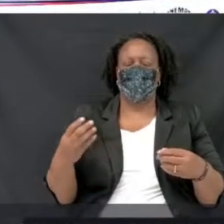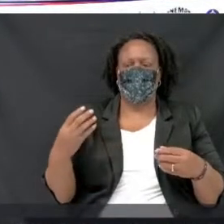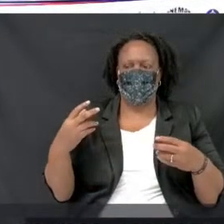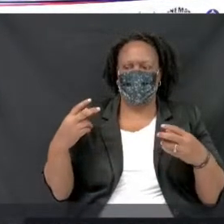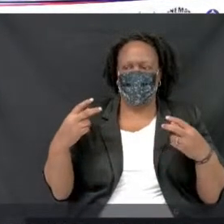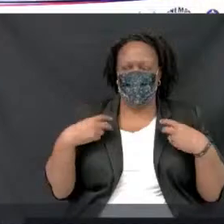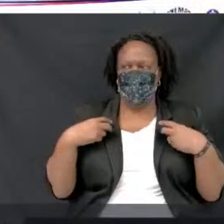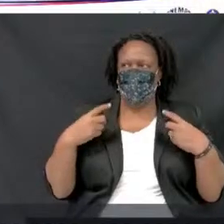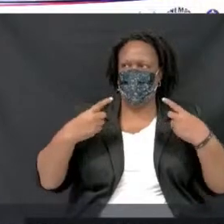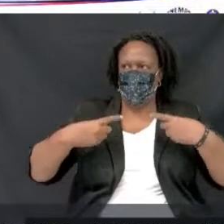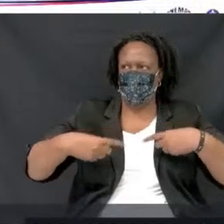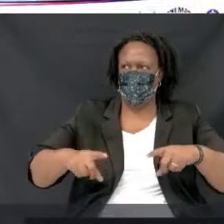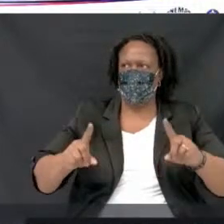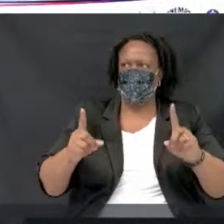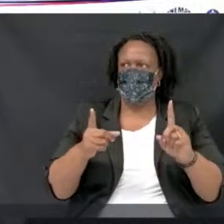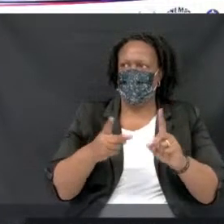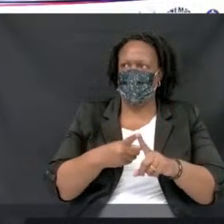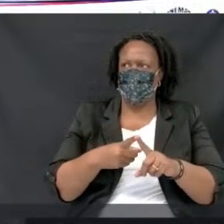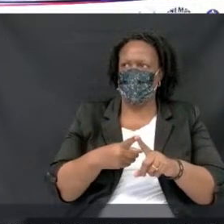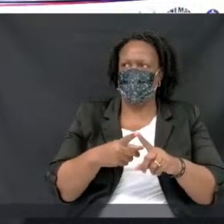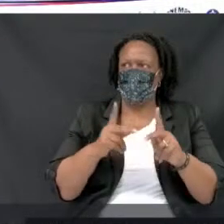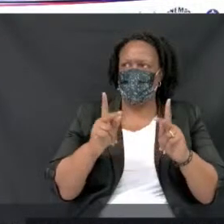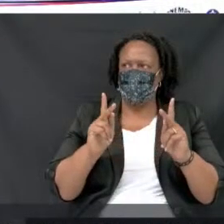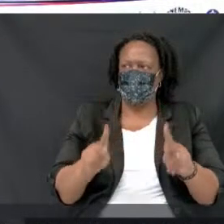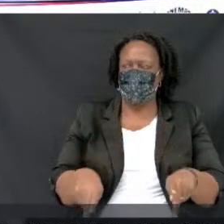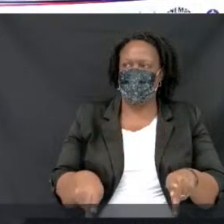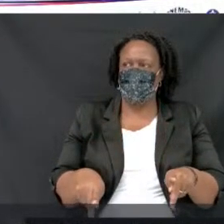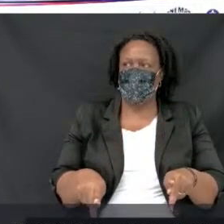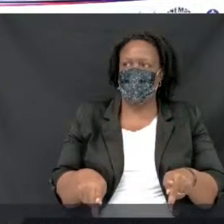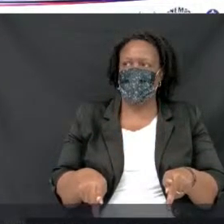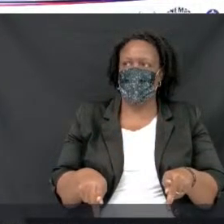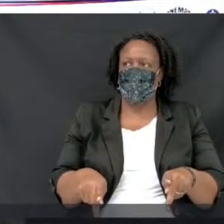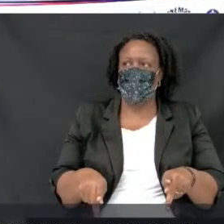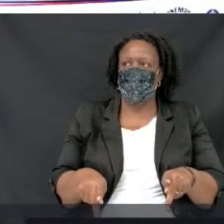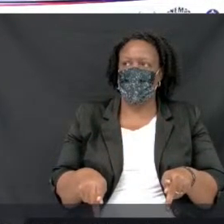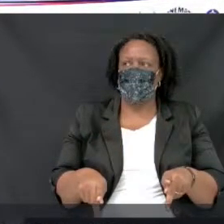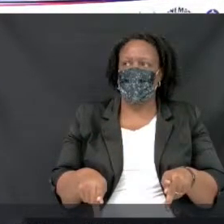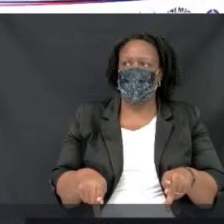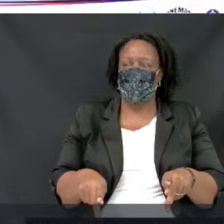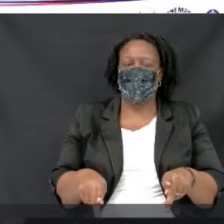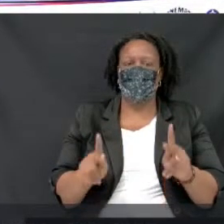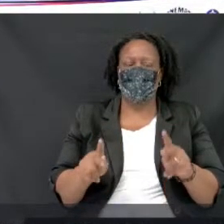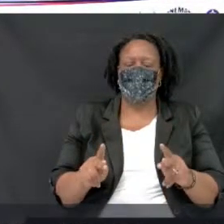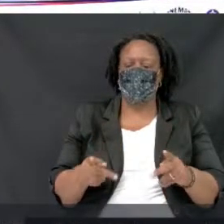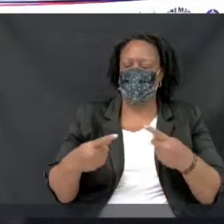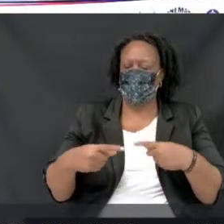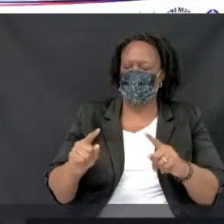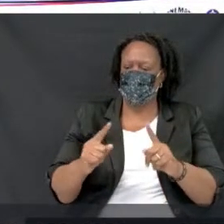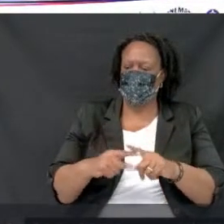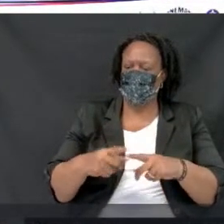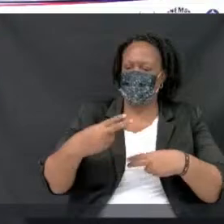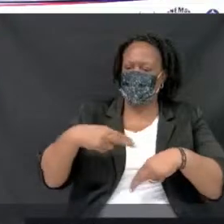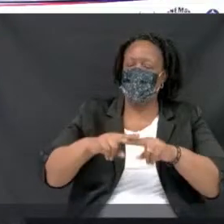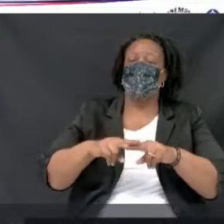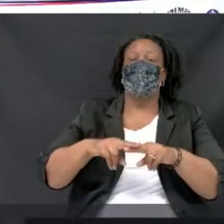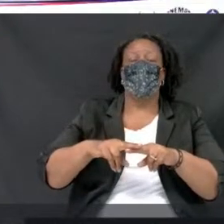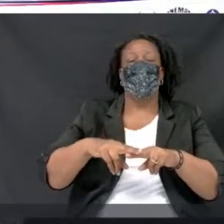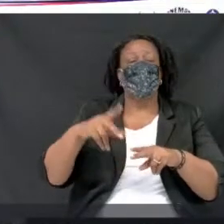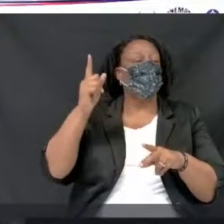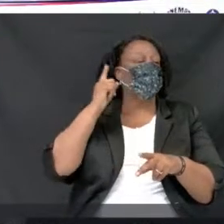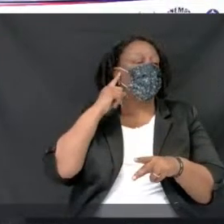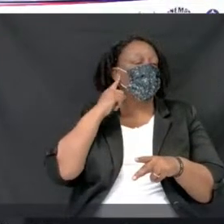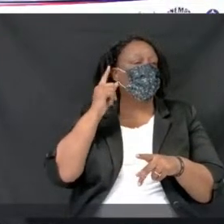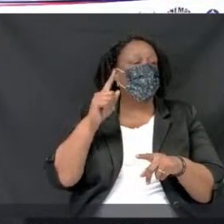before, and I have not seen hundreds or thousands of persons present at those tents before